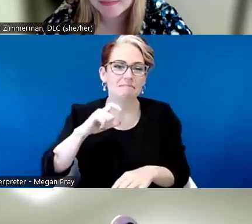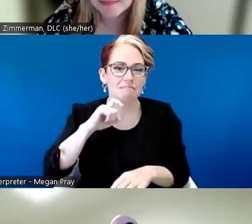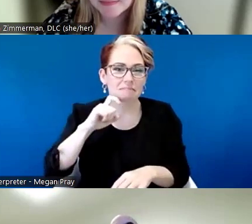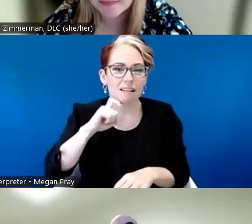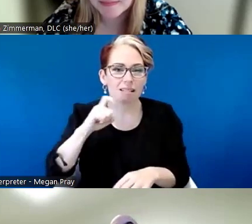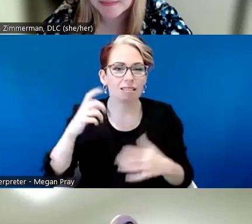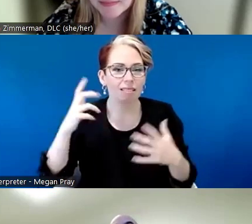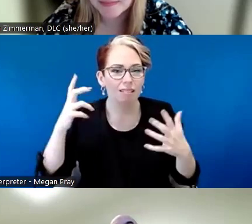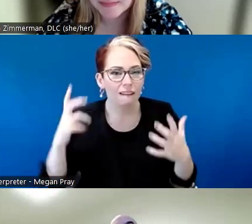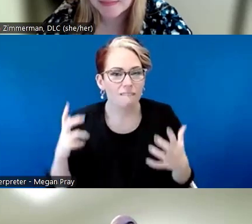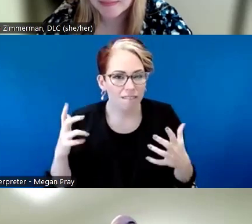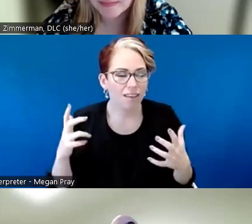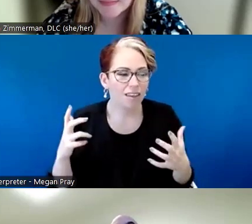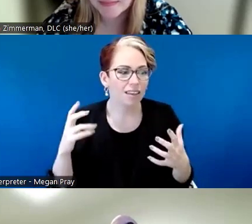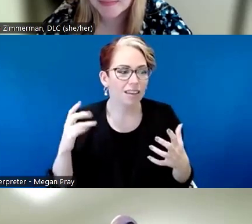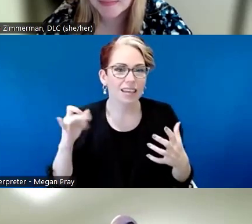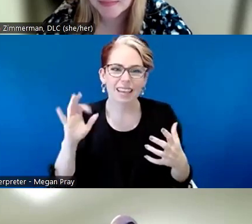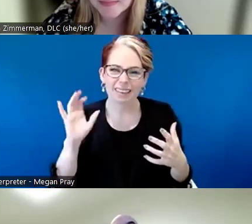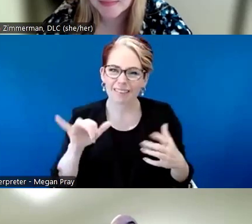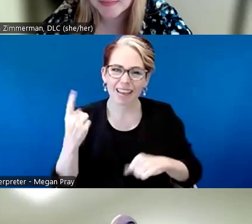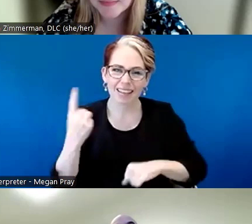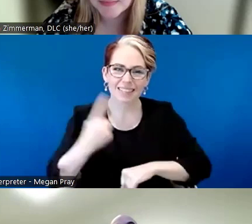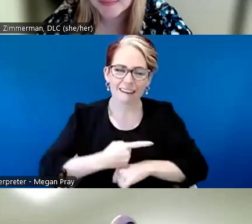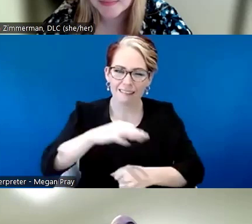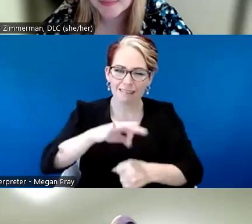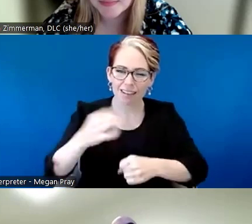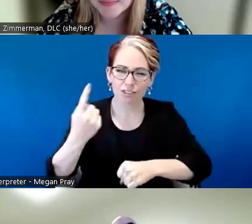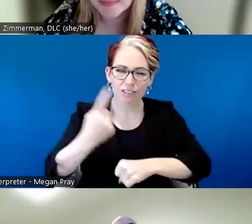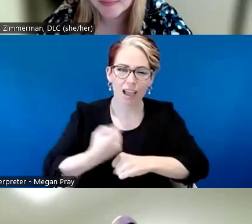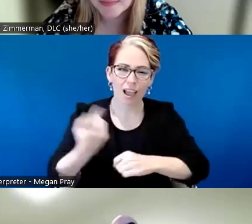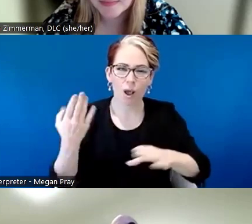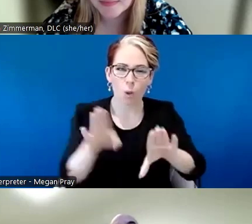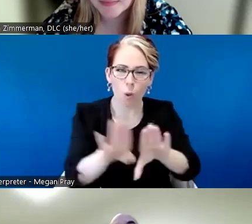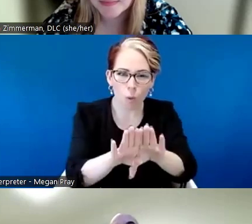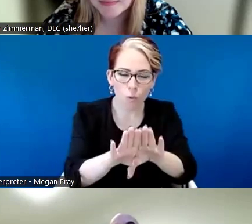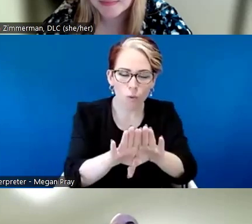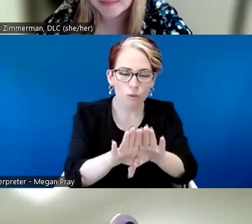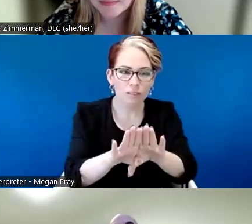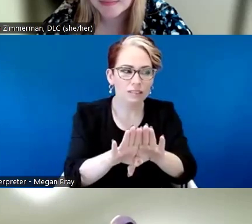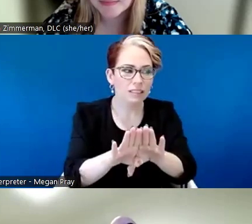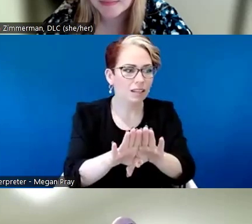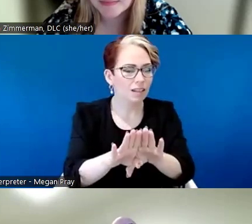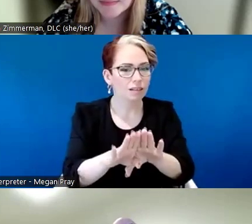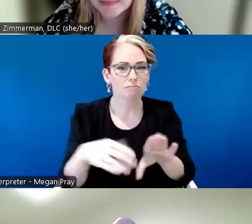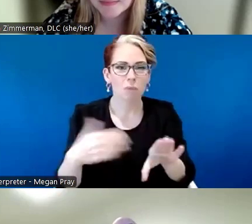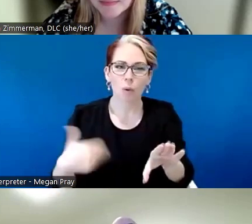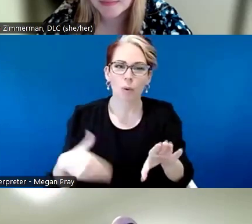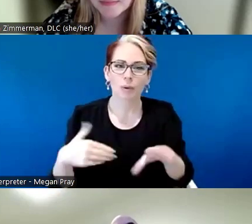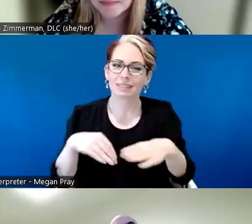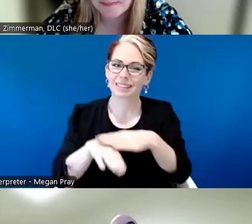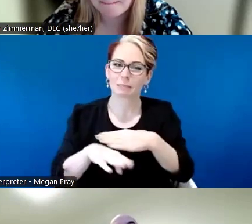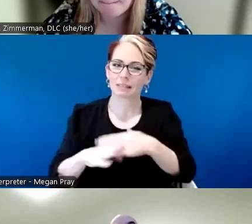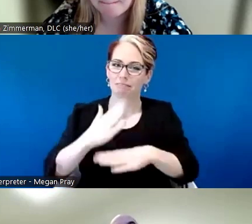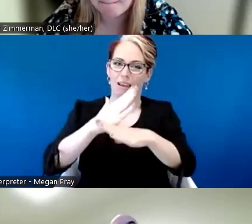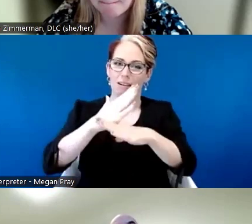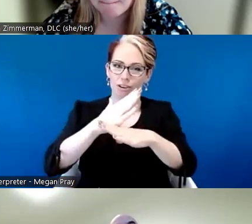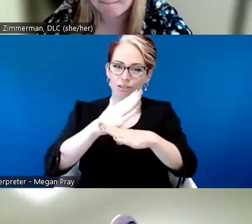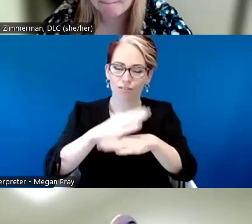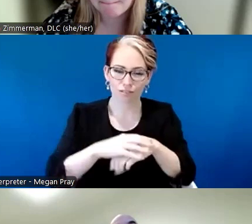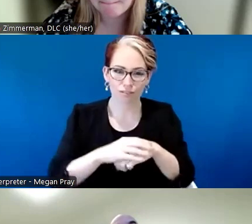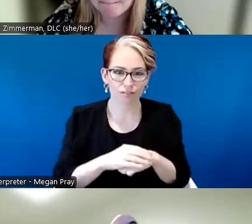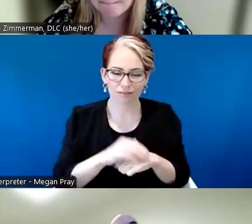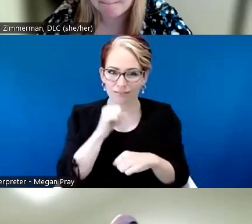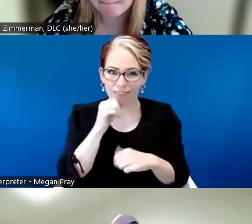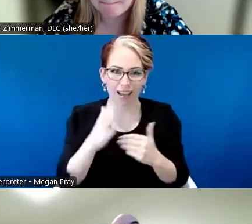closed on election day, it would most likely create an accessibility barrier. to a person